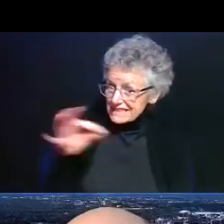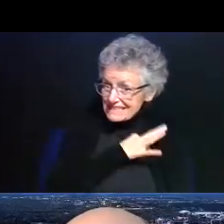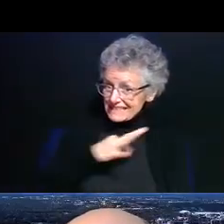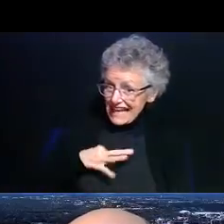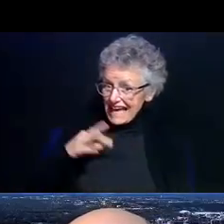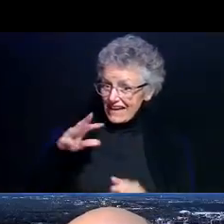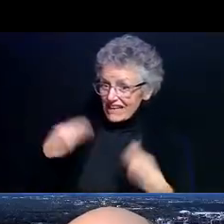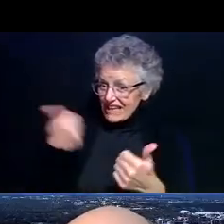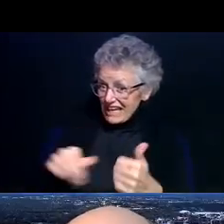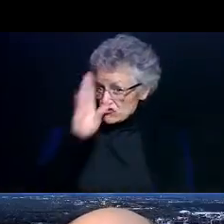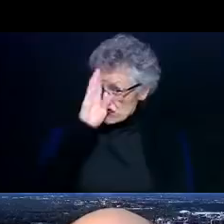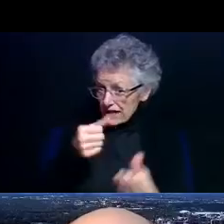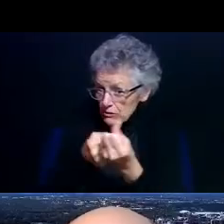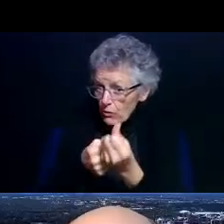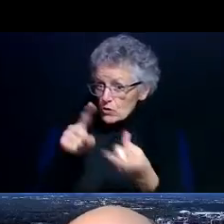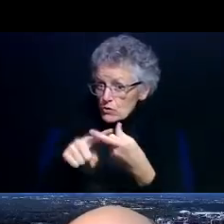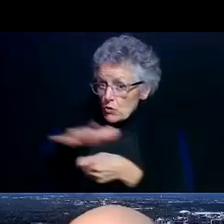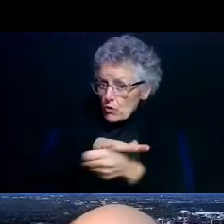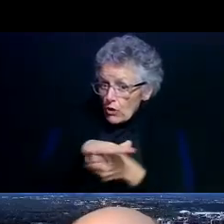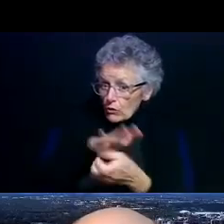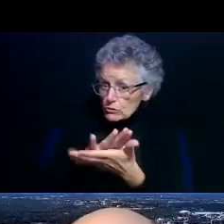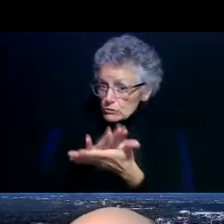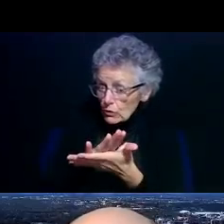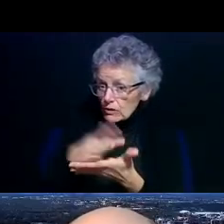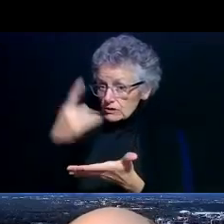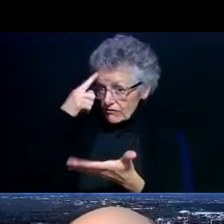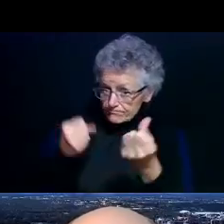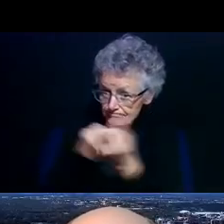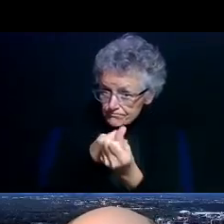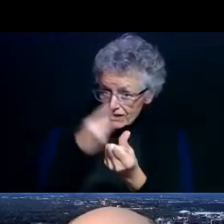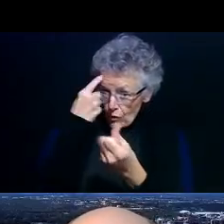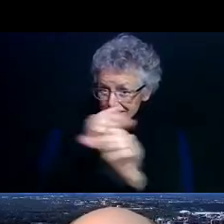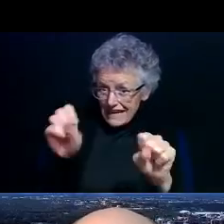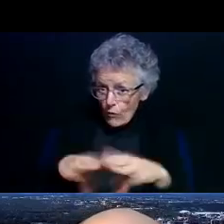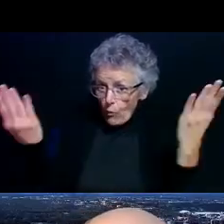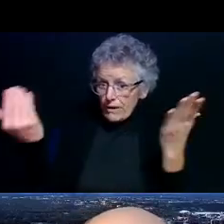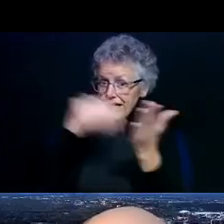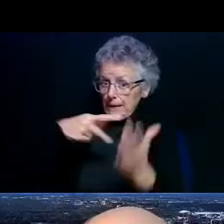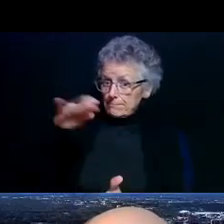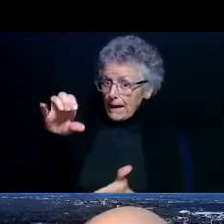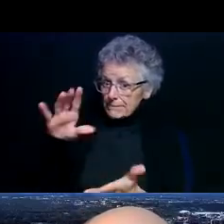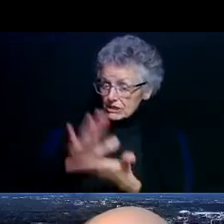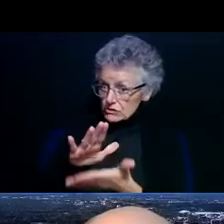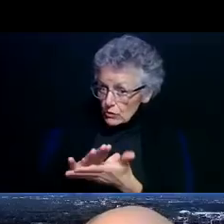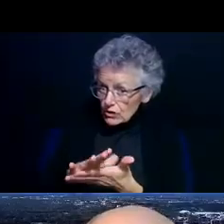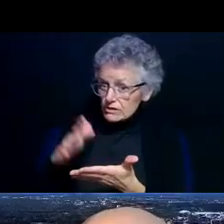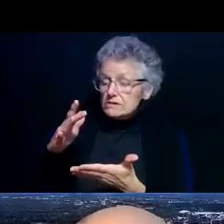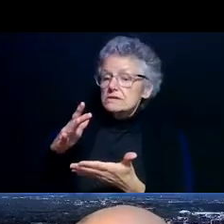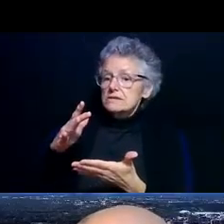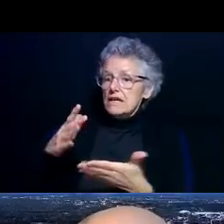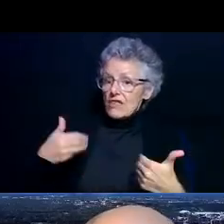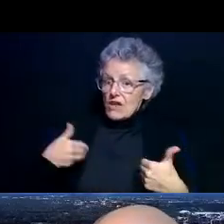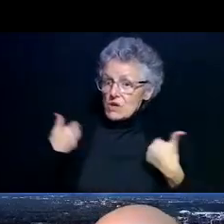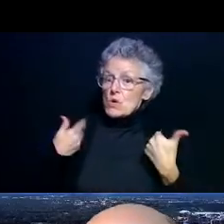direct support to local school systems to support them in safely reopening public schools, particularly for the youth most at risk to